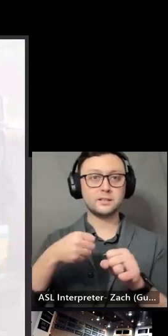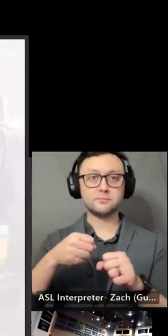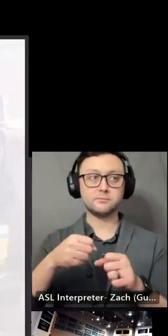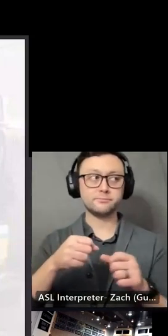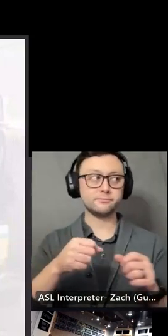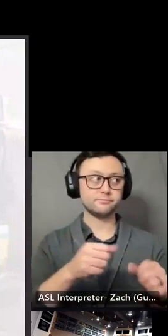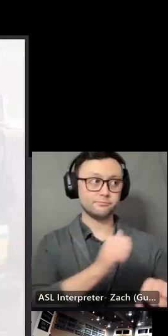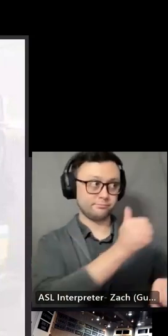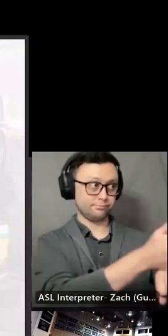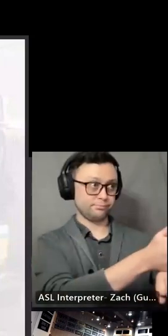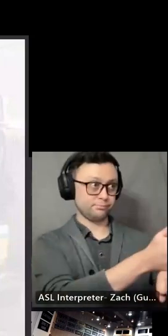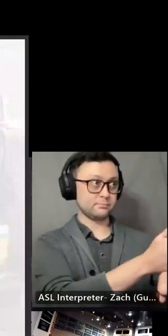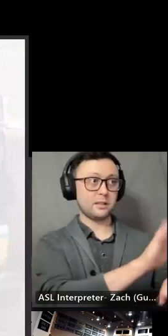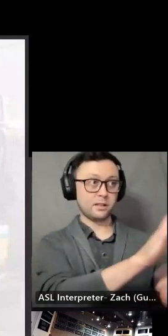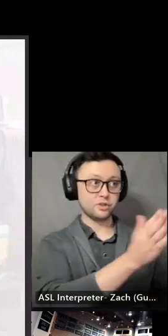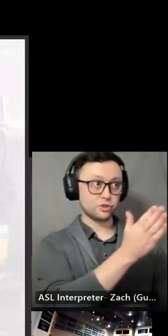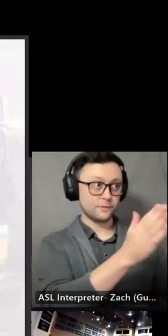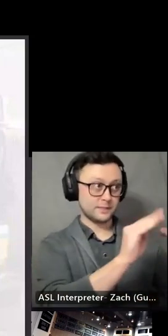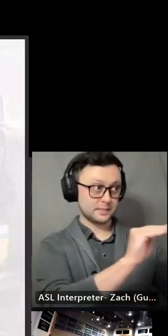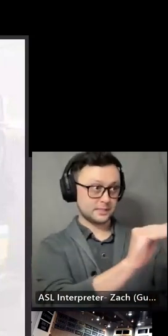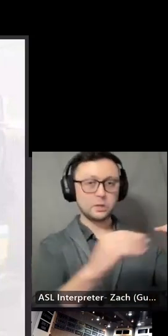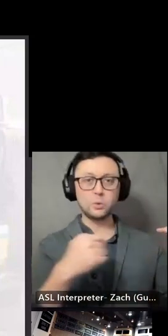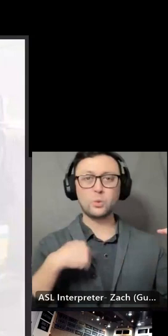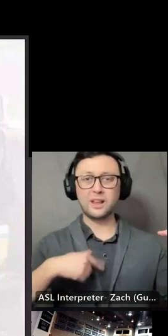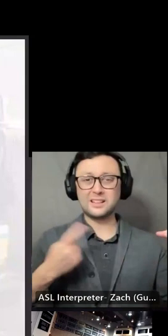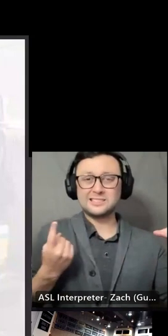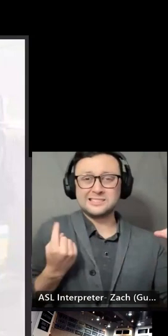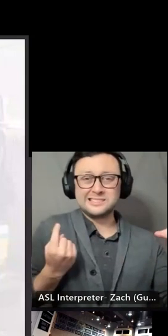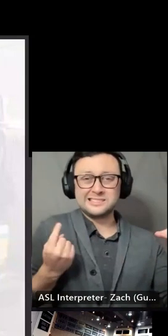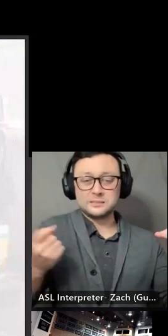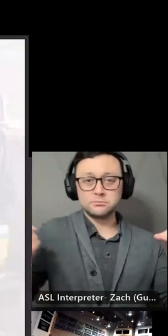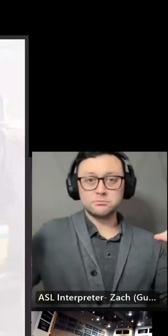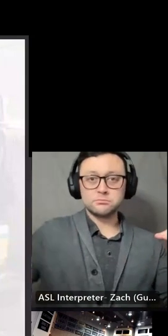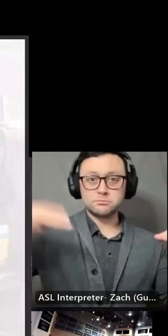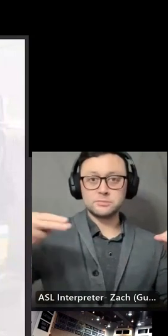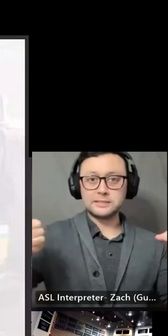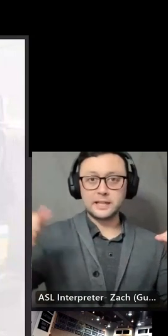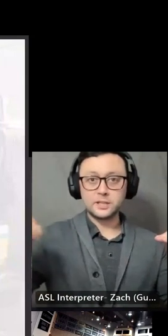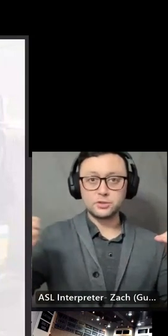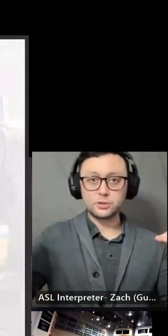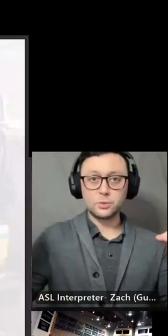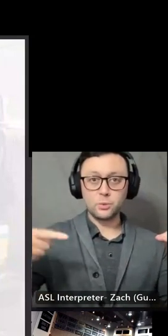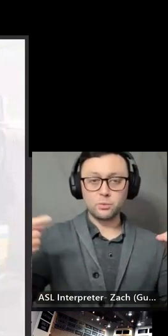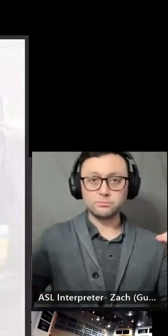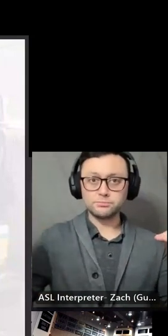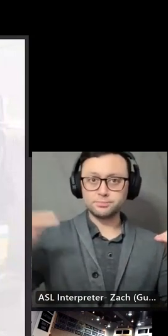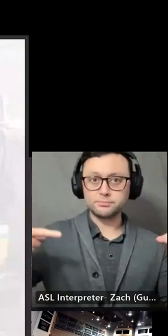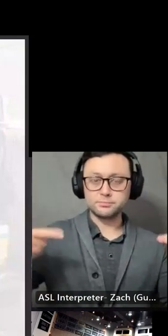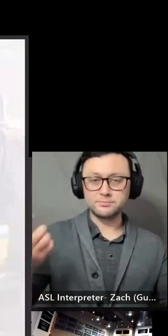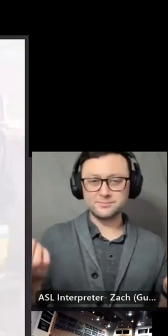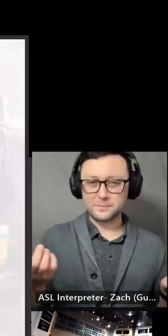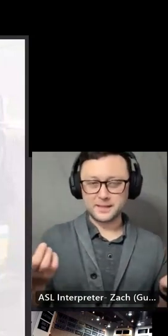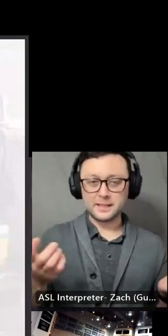in the system. We were looking at trying to